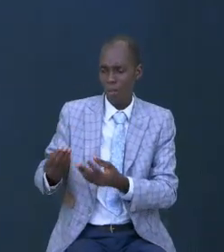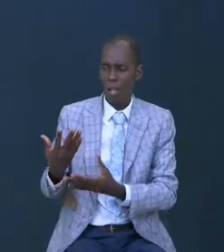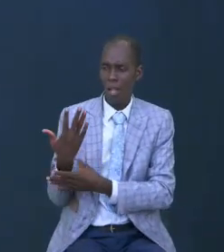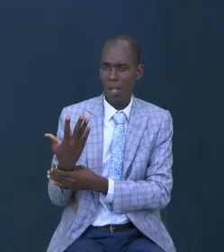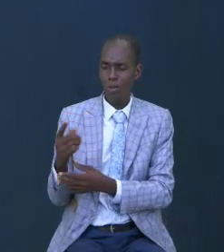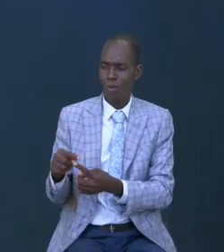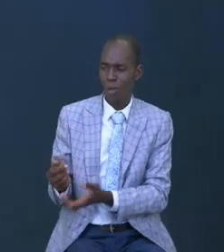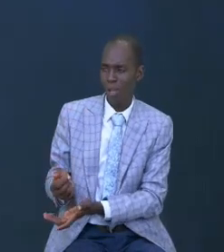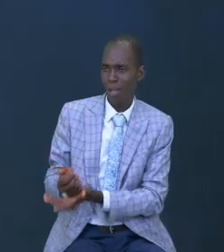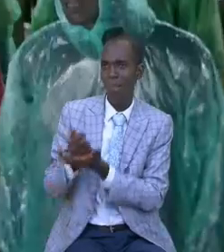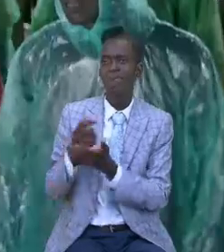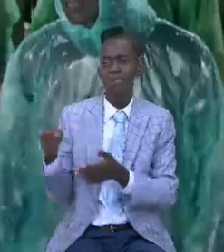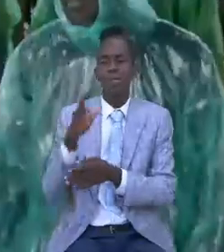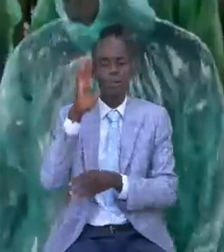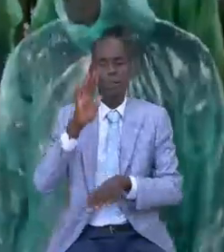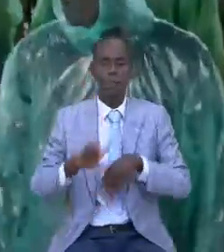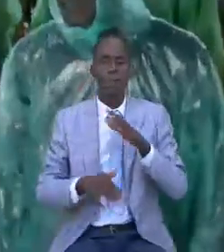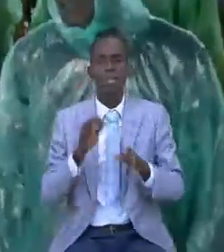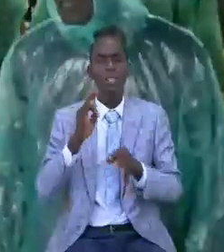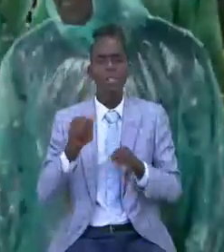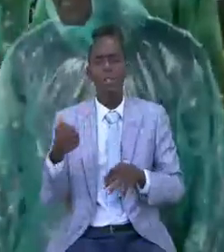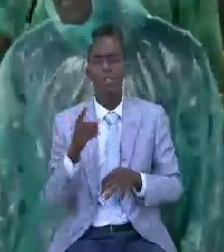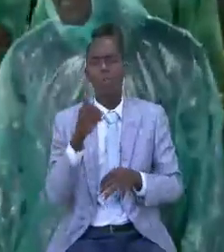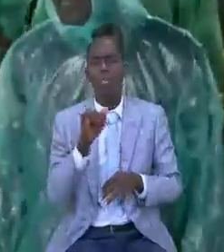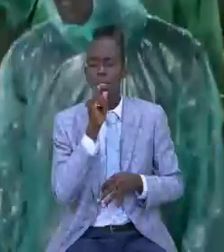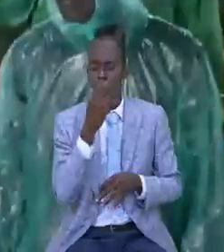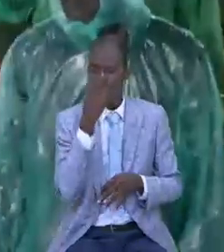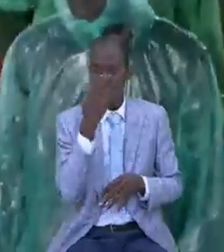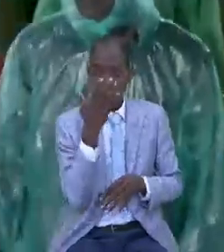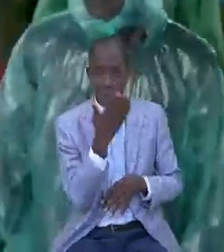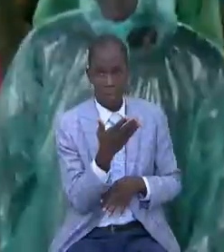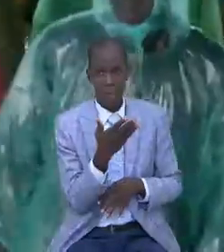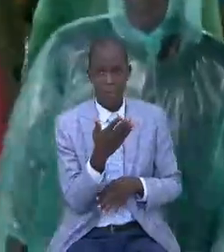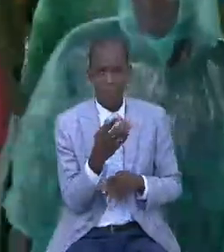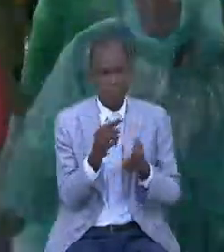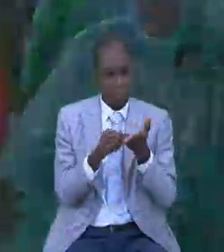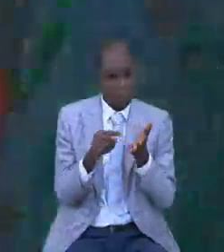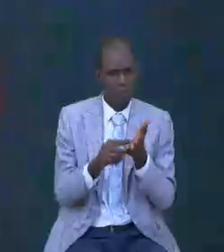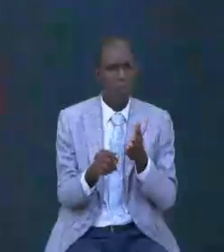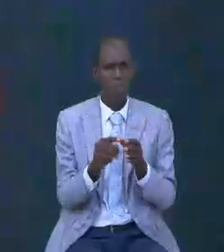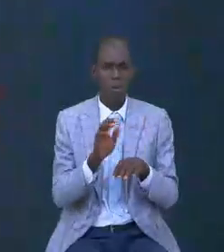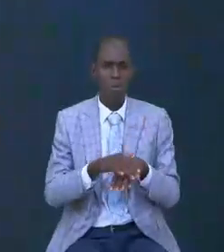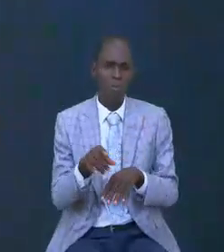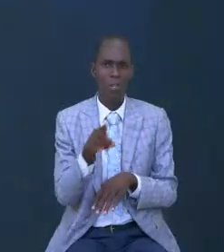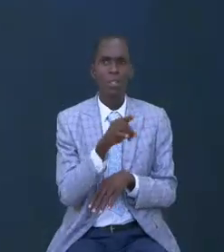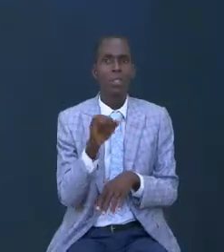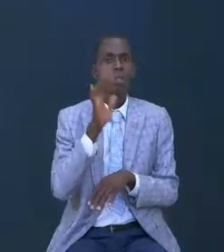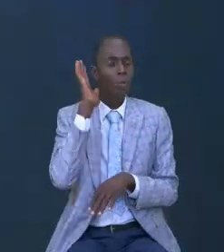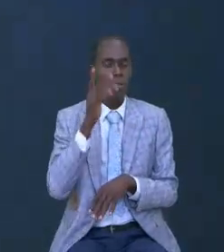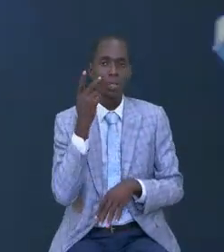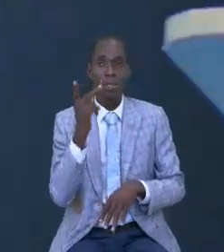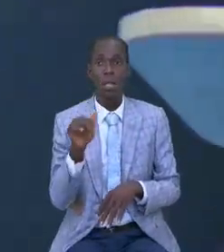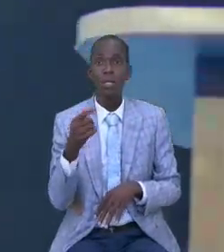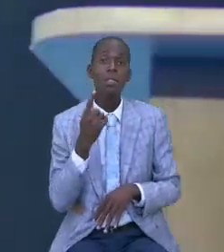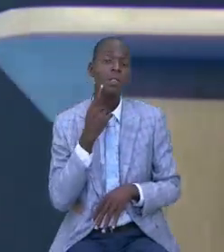a gentle helping hand. They will walk. If anyone is blind there, check up on them, they will see. Any